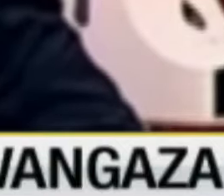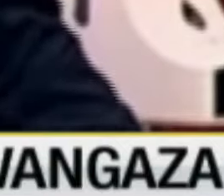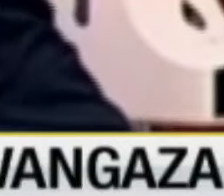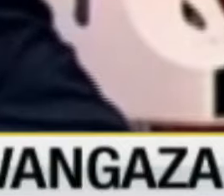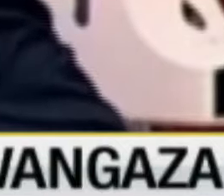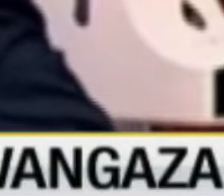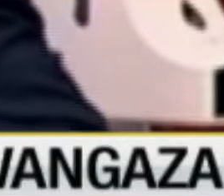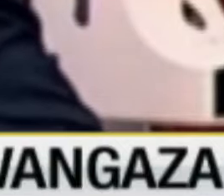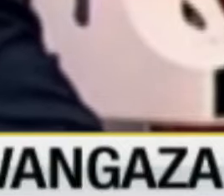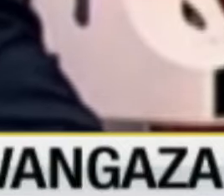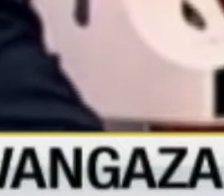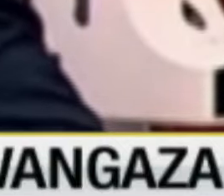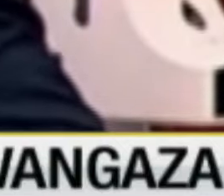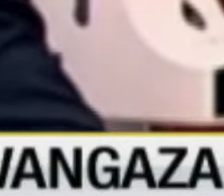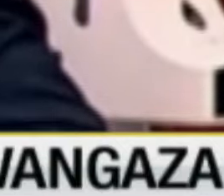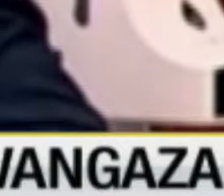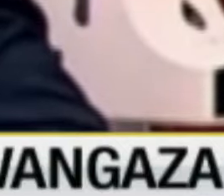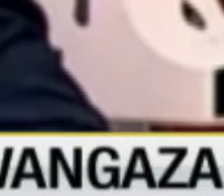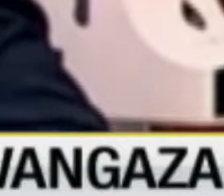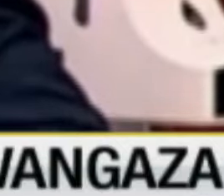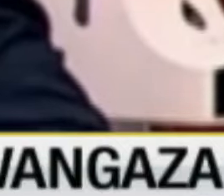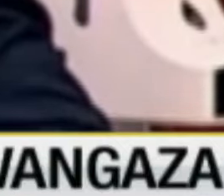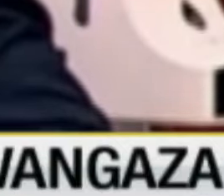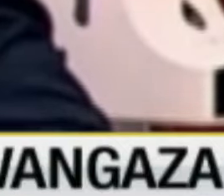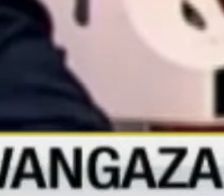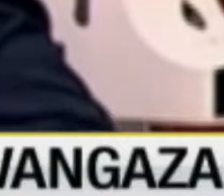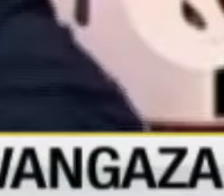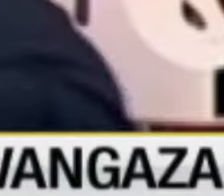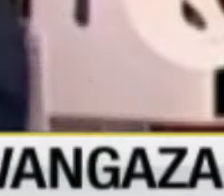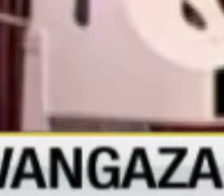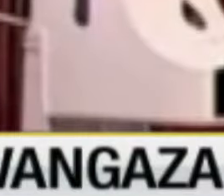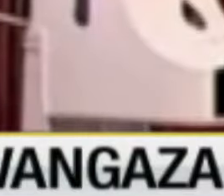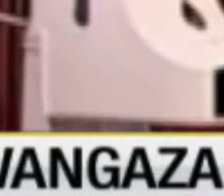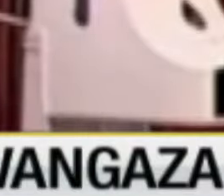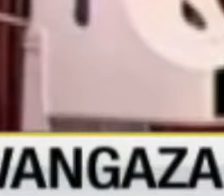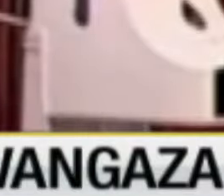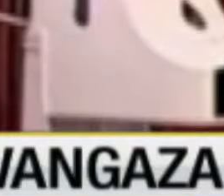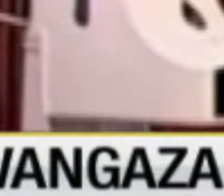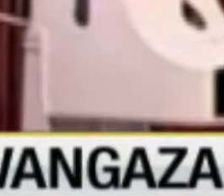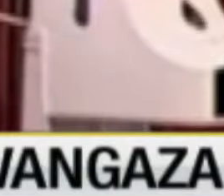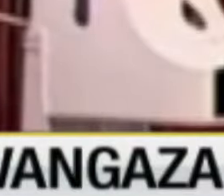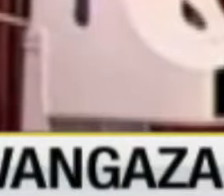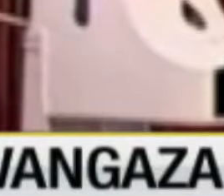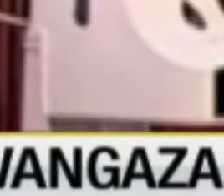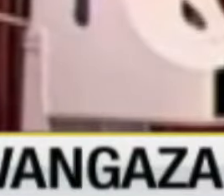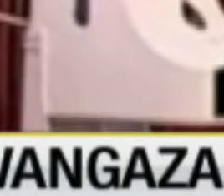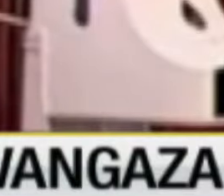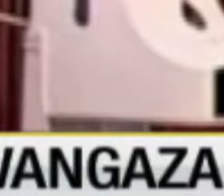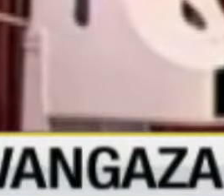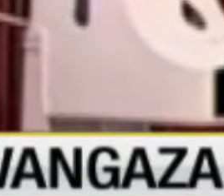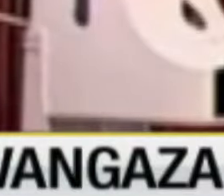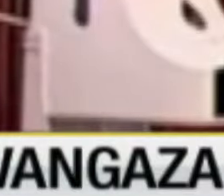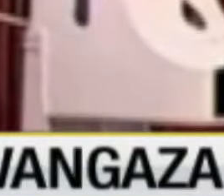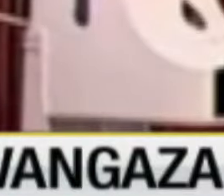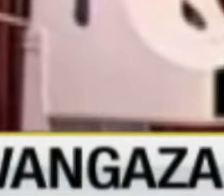The Constitution talks about gross violation of the Constitution and gross misconduct. And therefore,